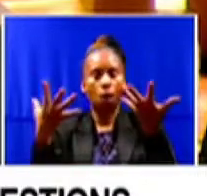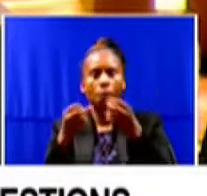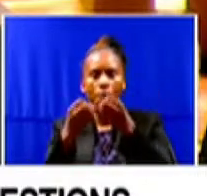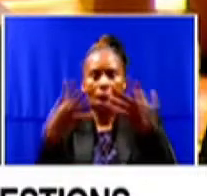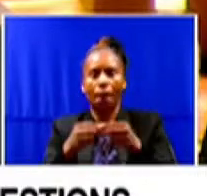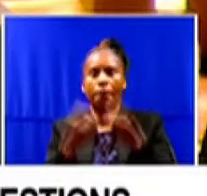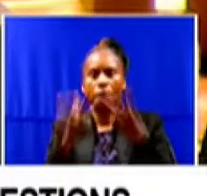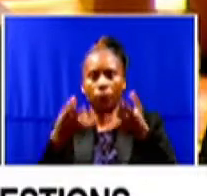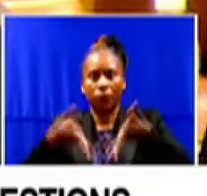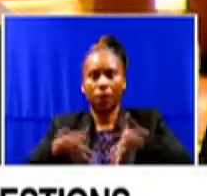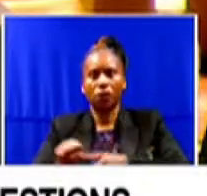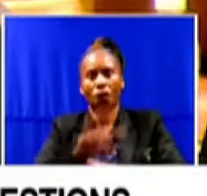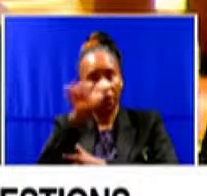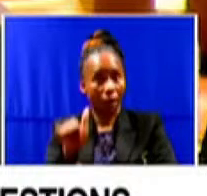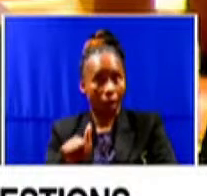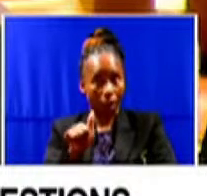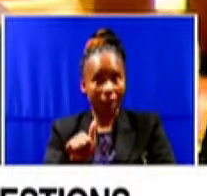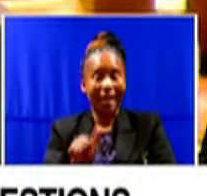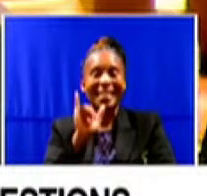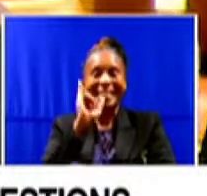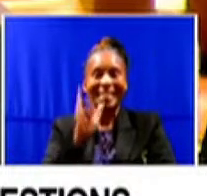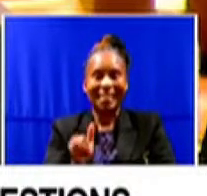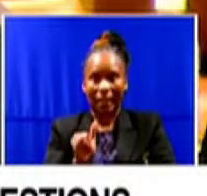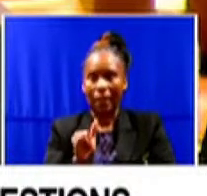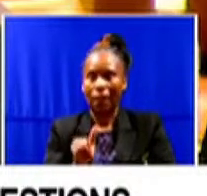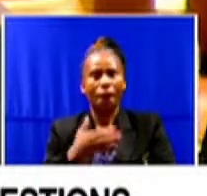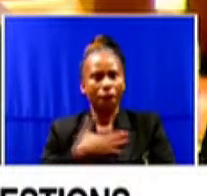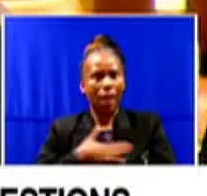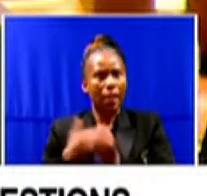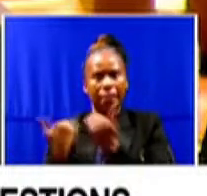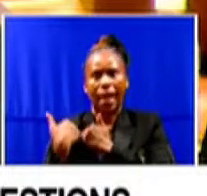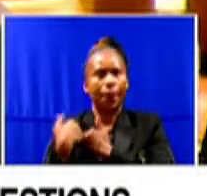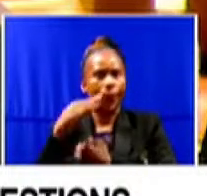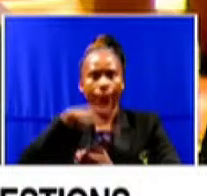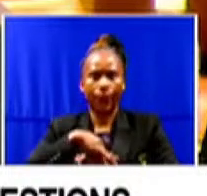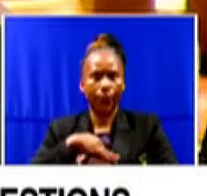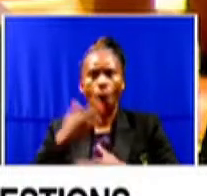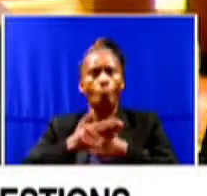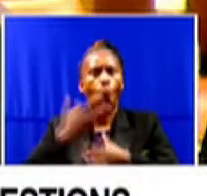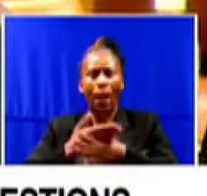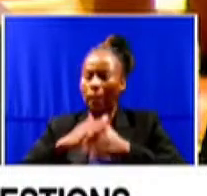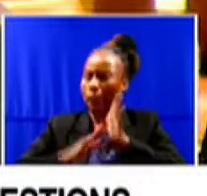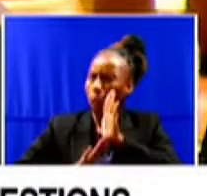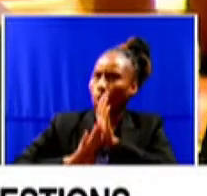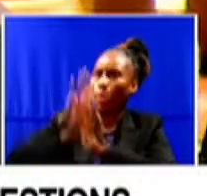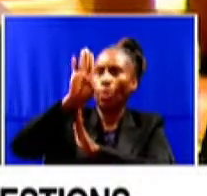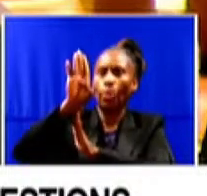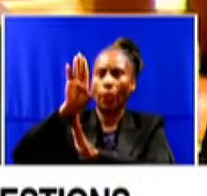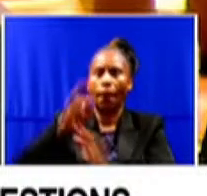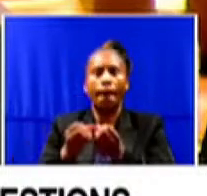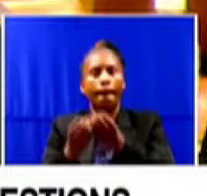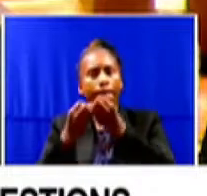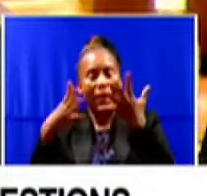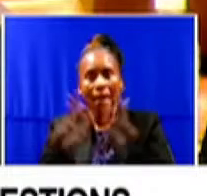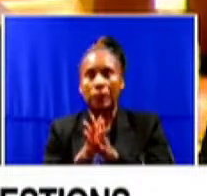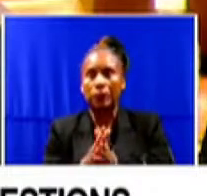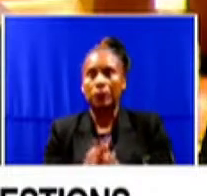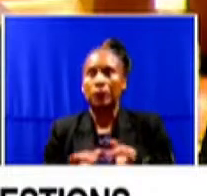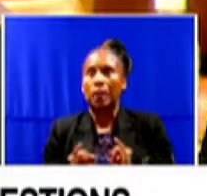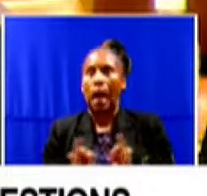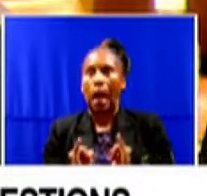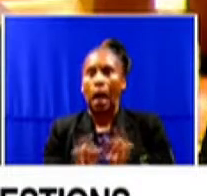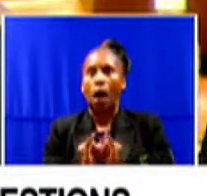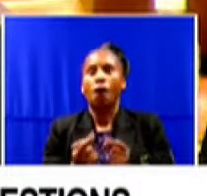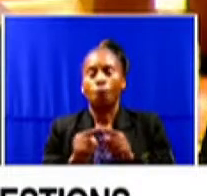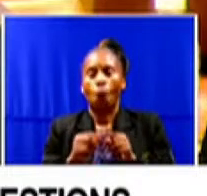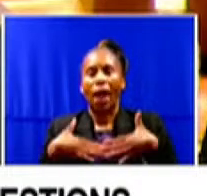South Africa who still are not feeling safe. Unemployment is risen, and many are desperate for a healthcare